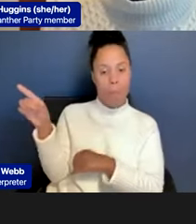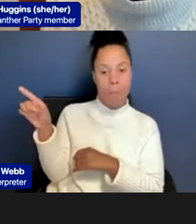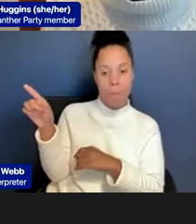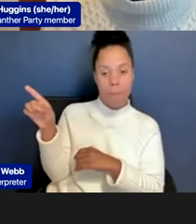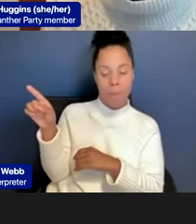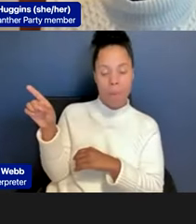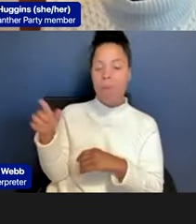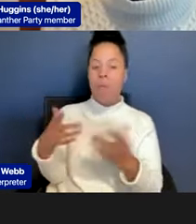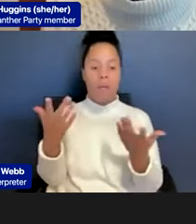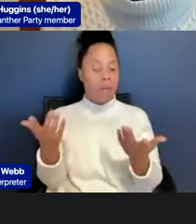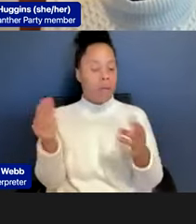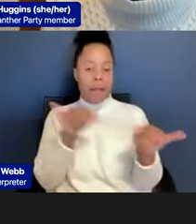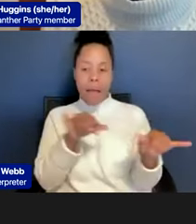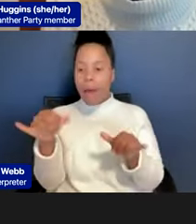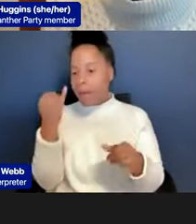upon,